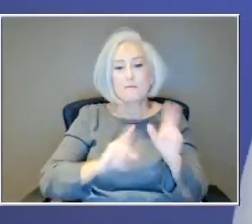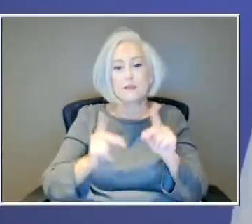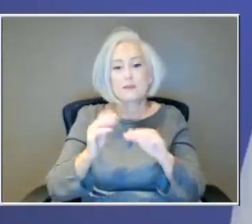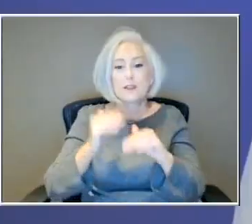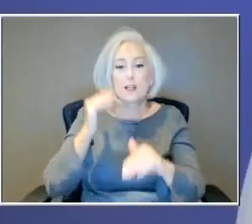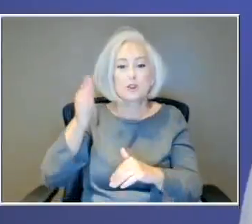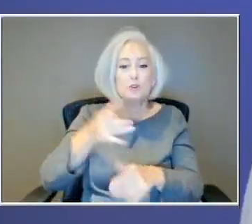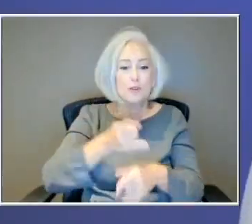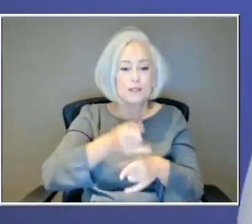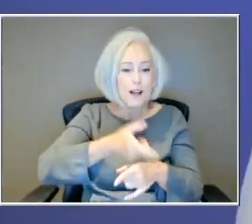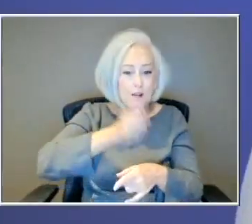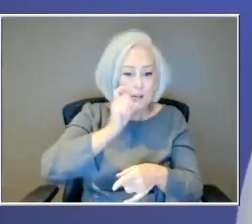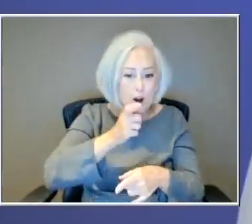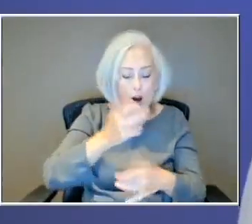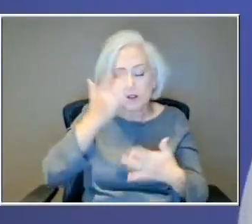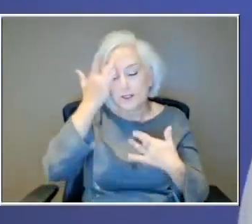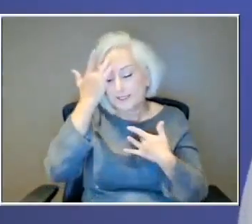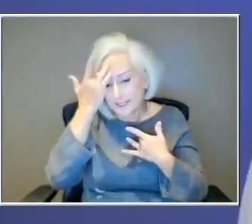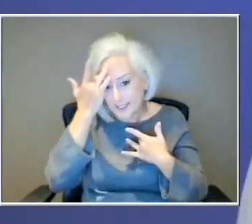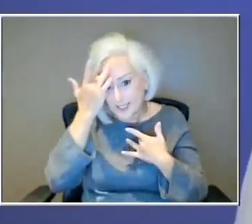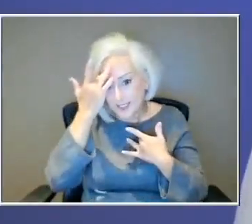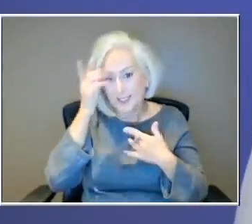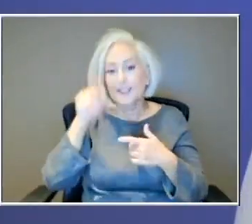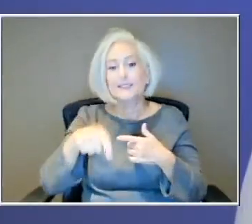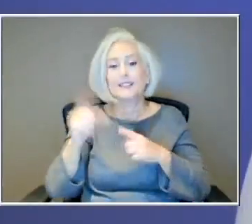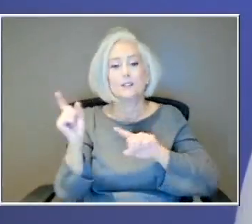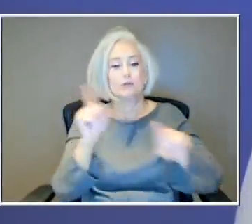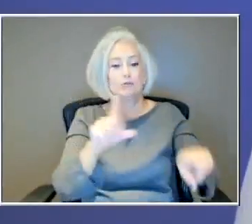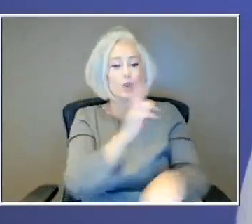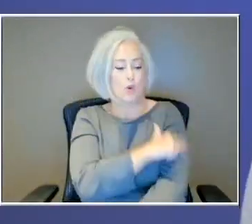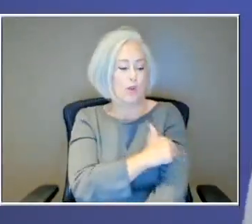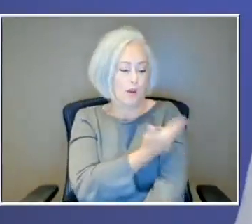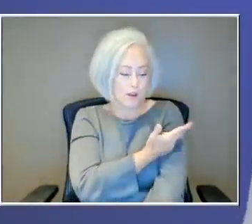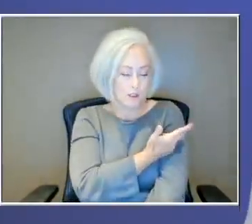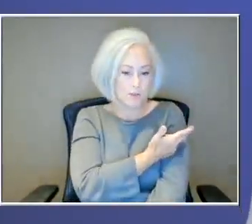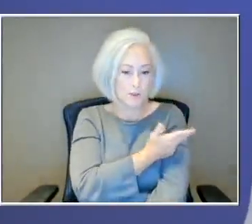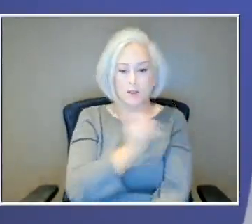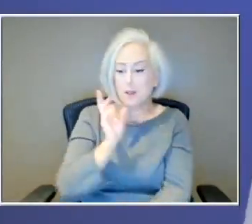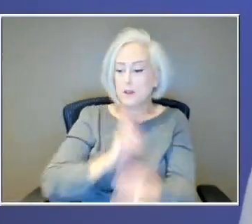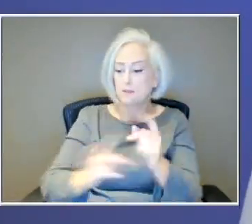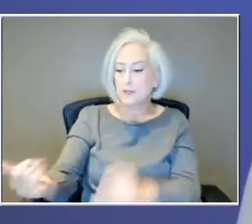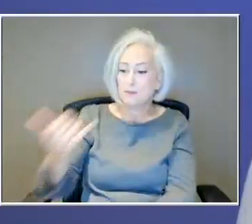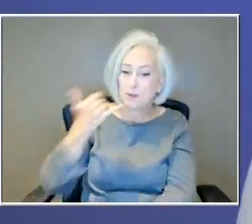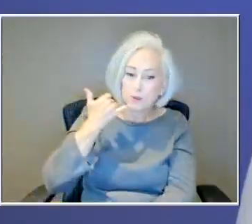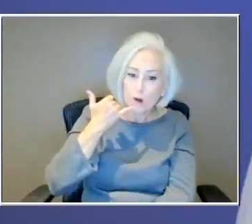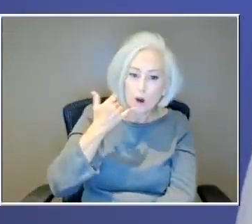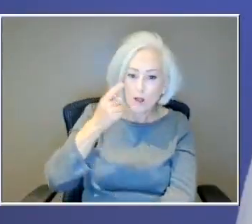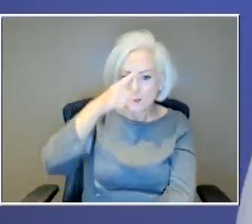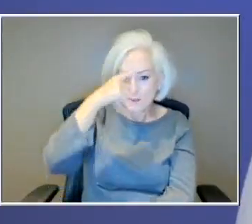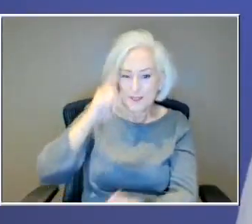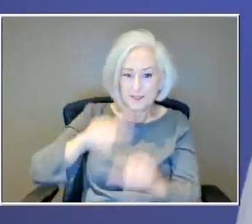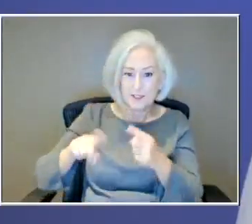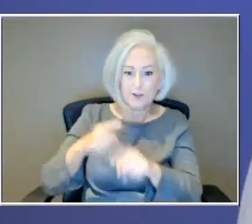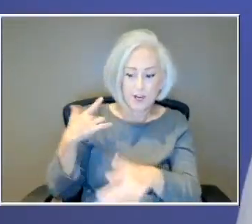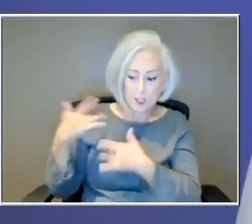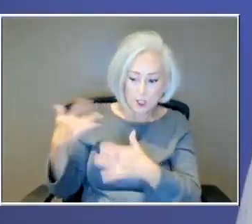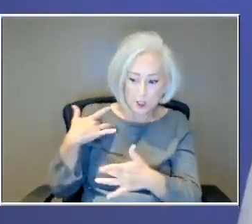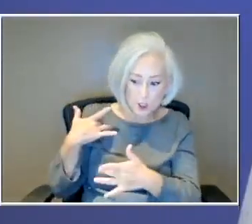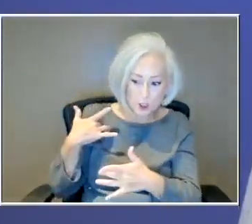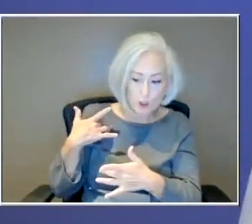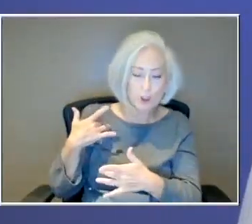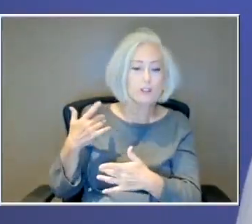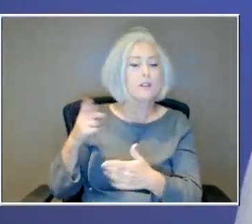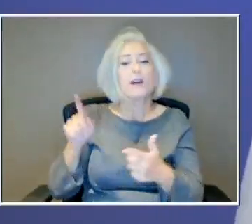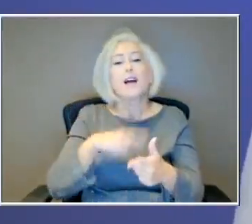having symptoms that need to go into the hospital and be seen. We have people that just call up their friend who's concerned, who's otherwise doing okay. And then of course we